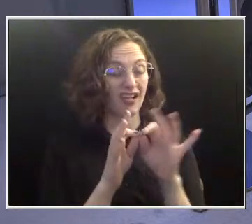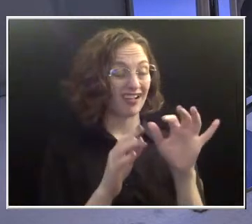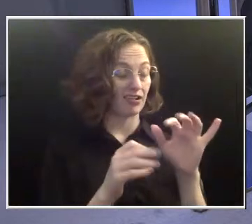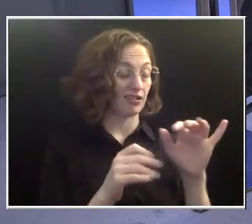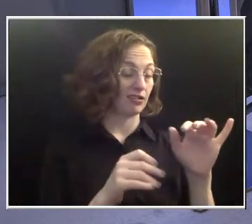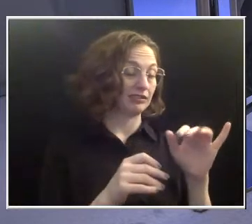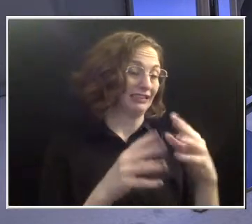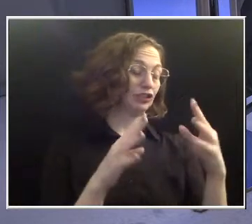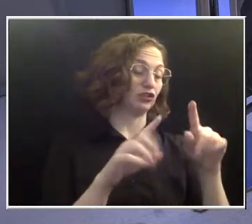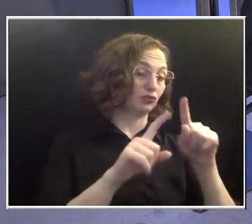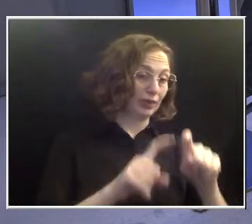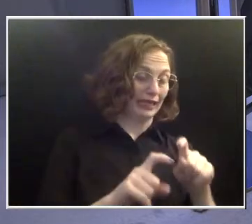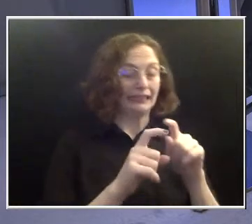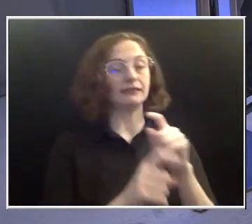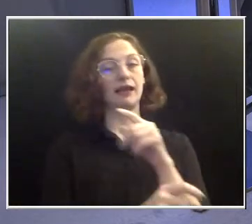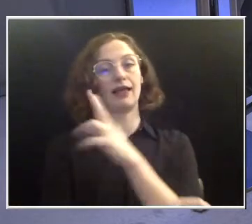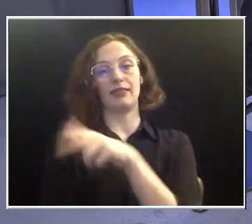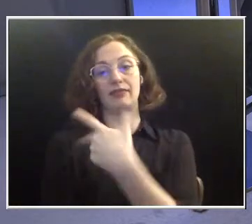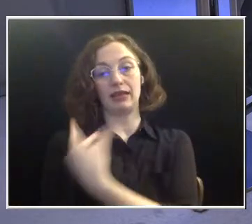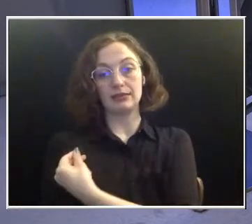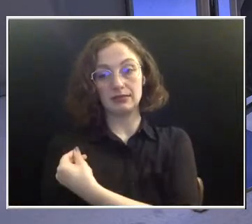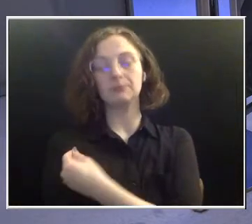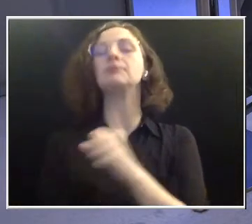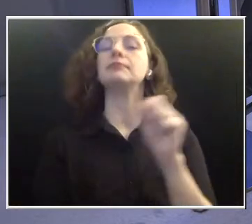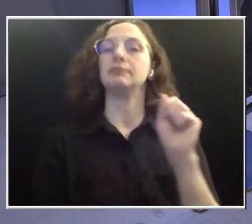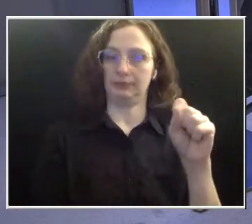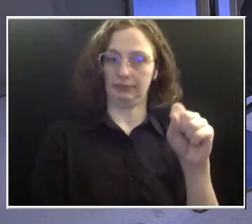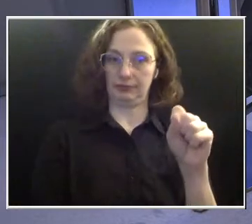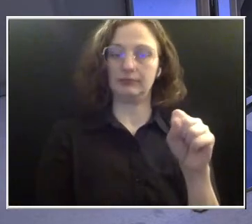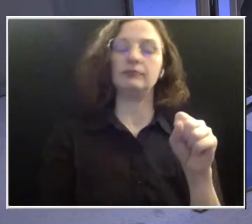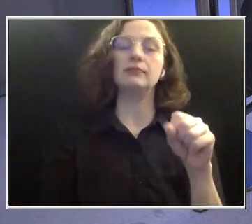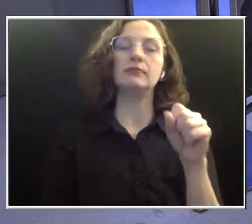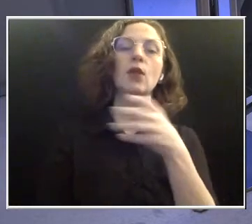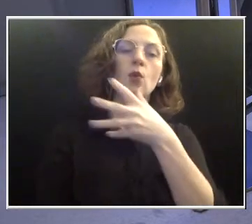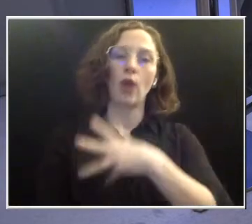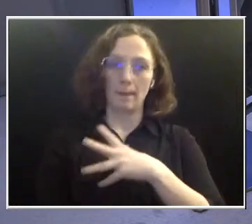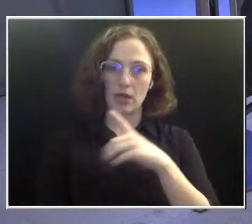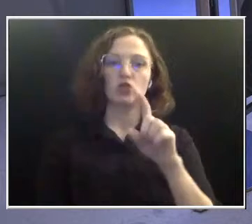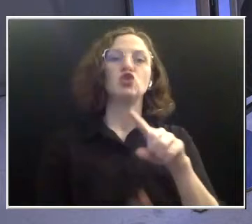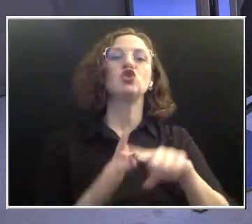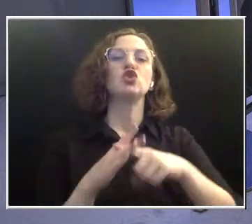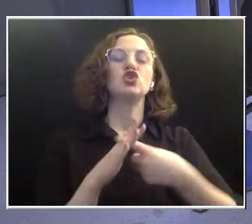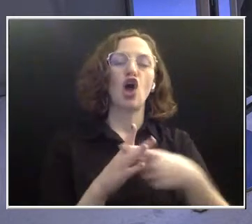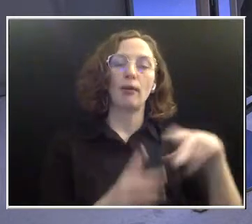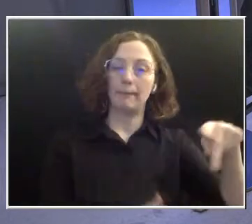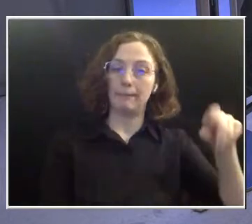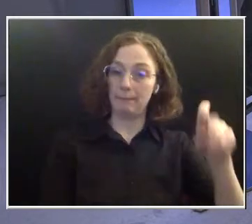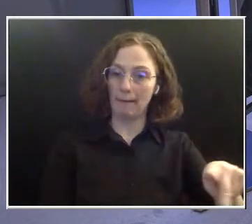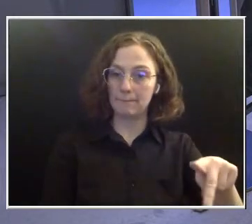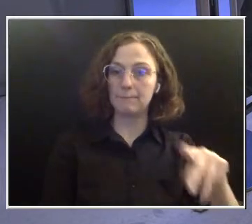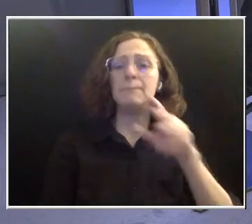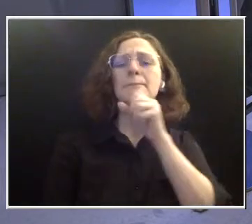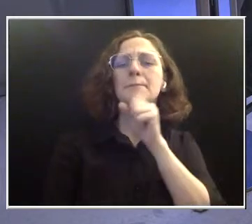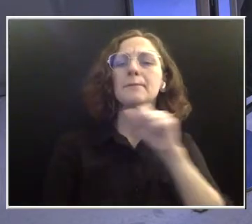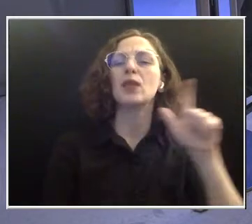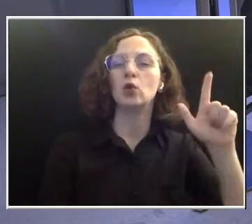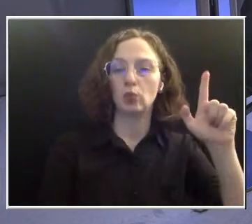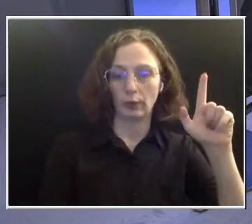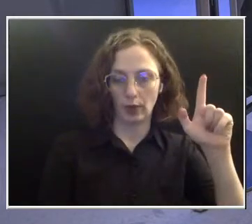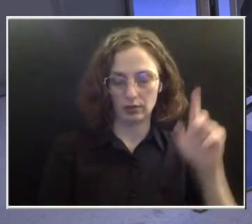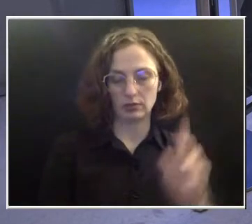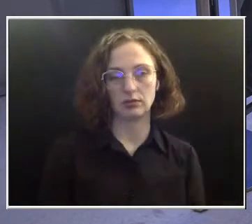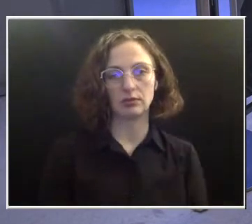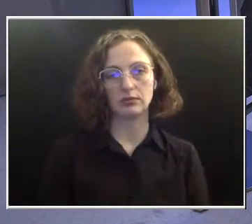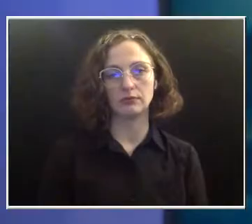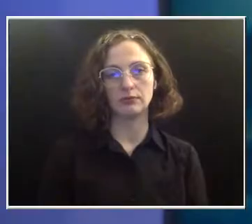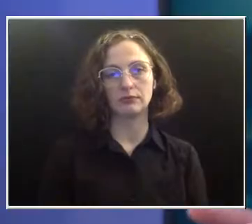absolutely. So women should start getting pap smears at the age of 21, and they'll talk a lot about pap